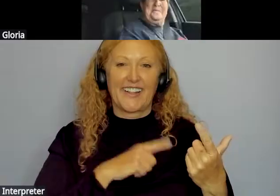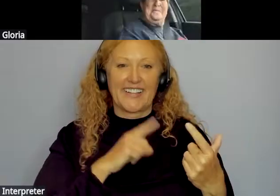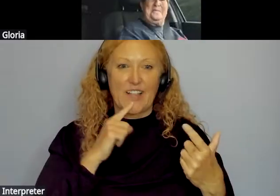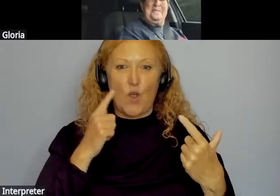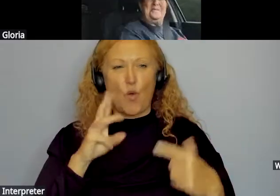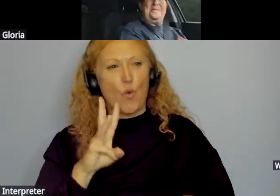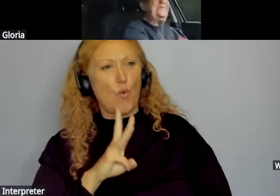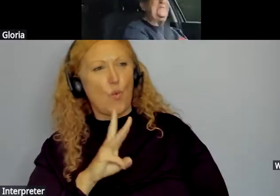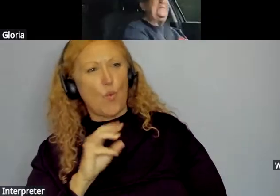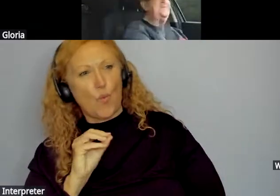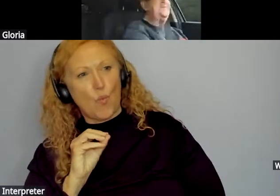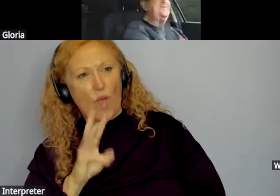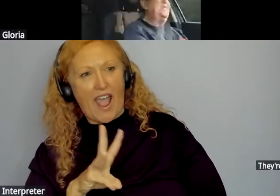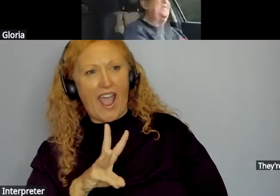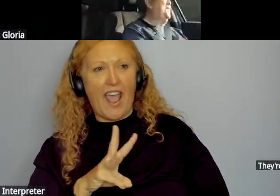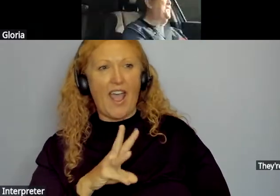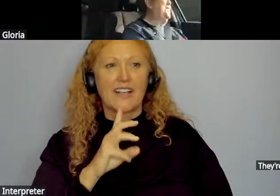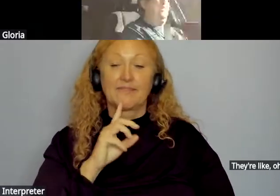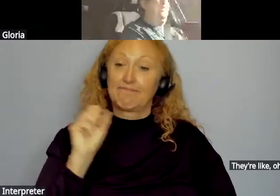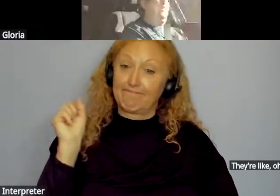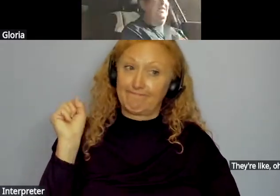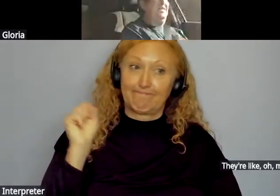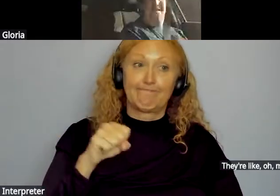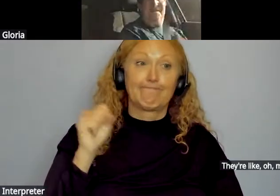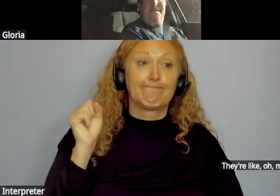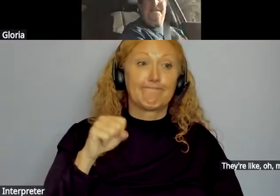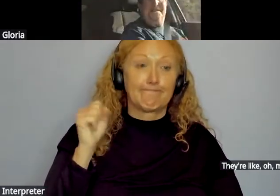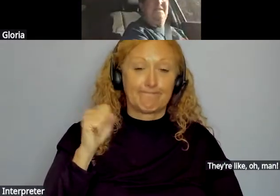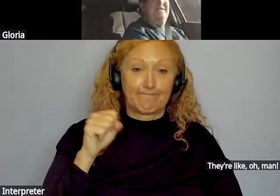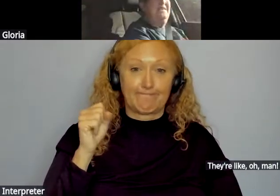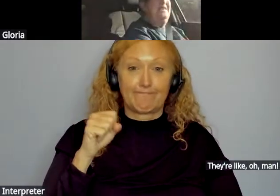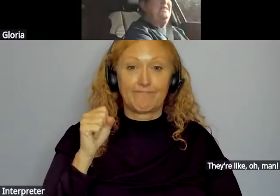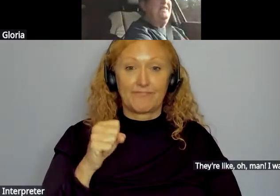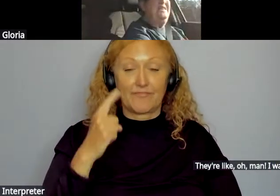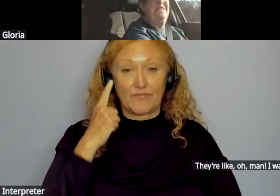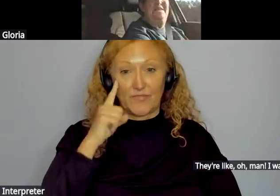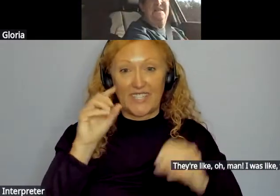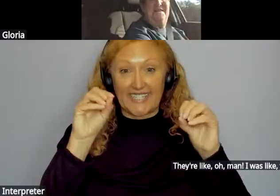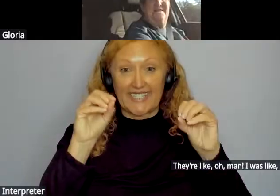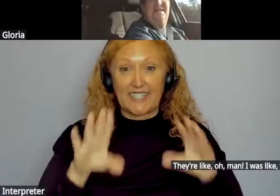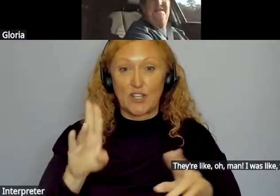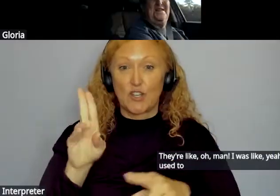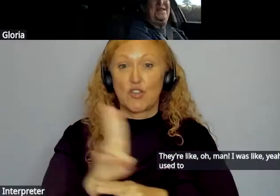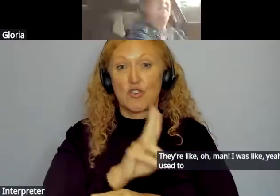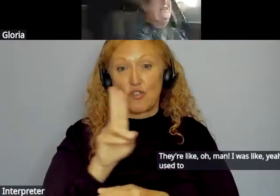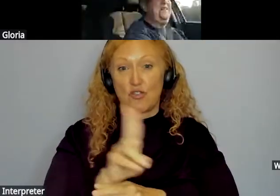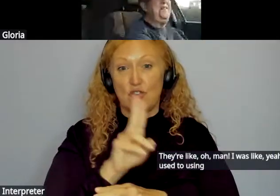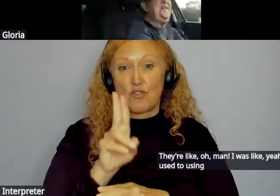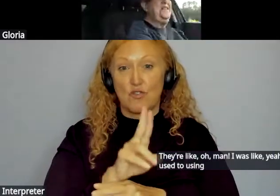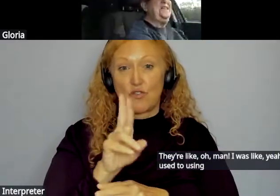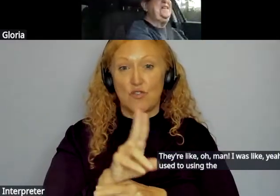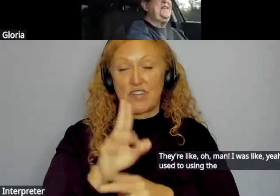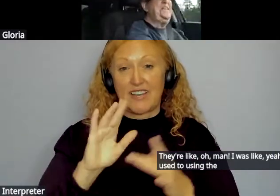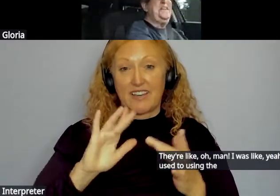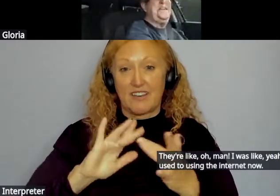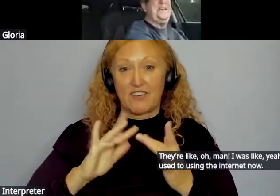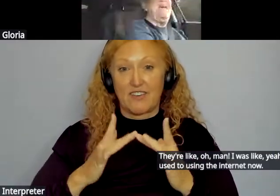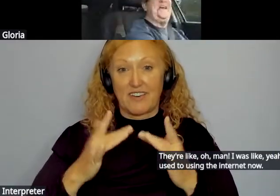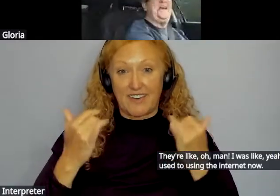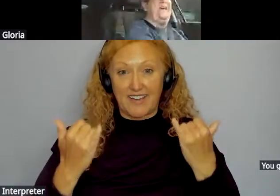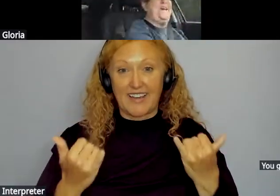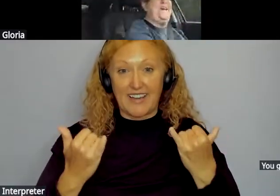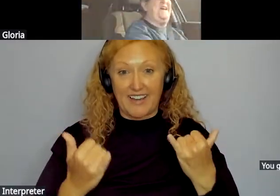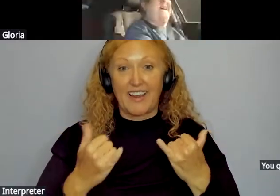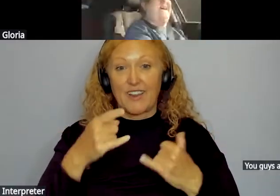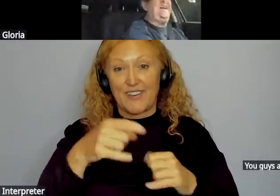They Wow. were like, "Oh man." I was like, "Yeah. Look at teachers getting used to using the internet now. You guys are in